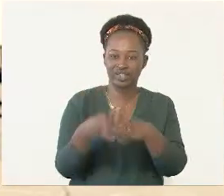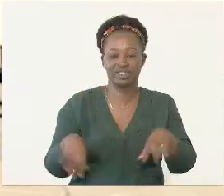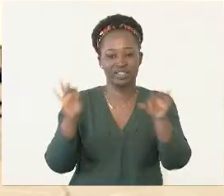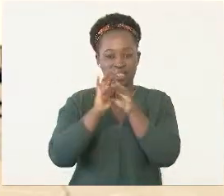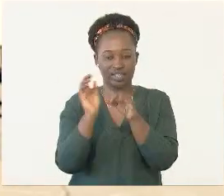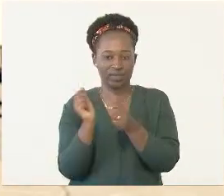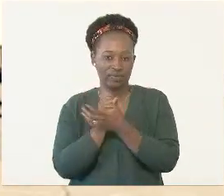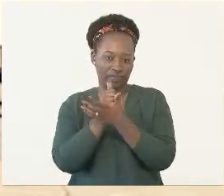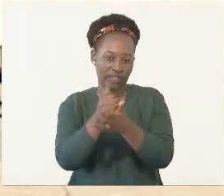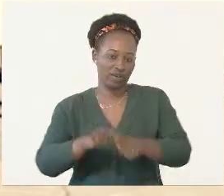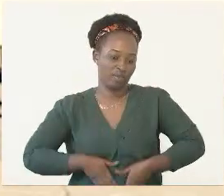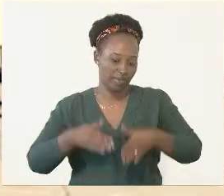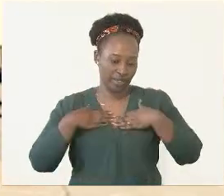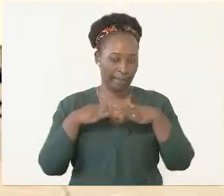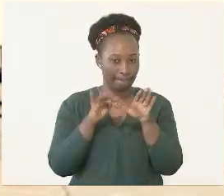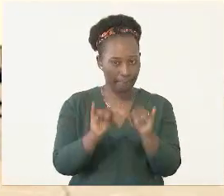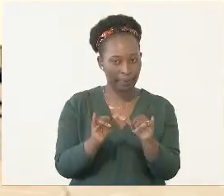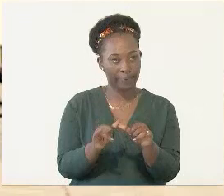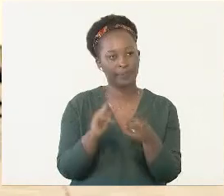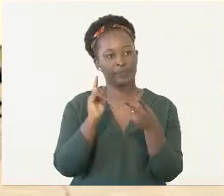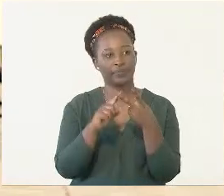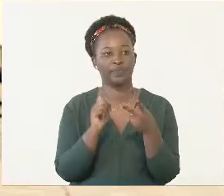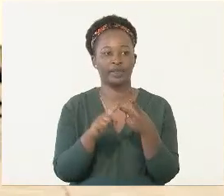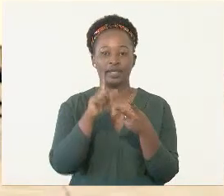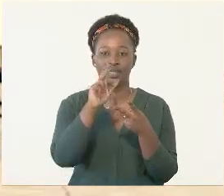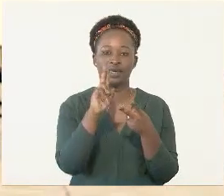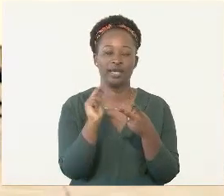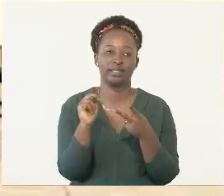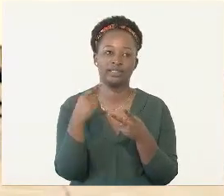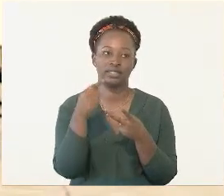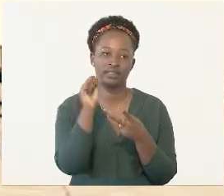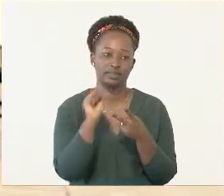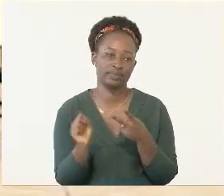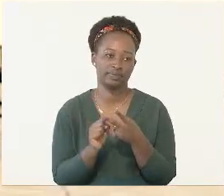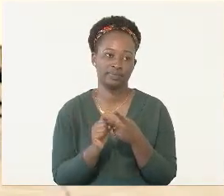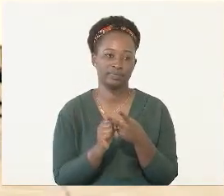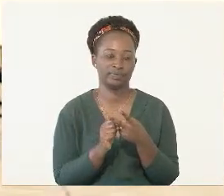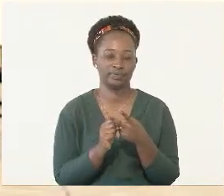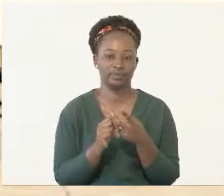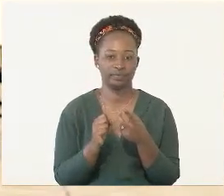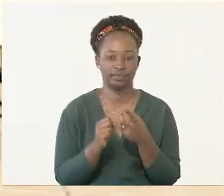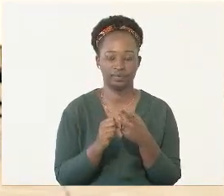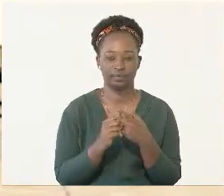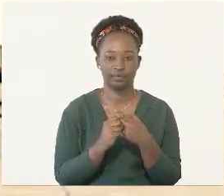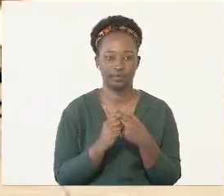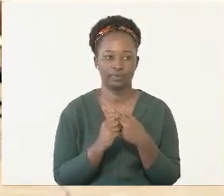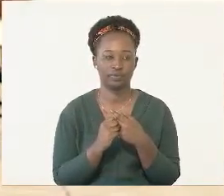environment. We have the skin. We have the lungs. We have the skin,